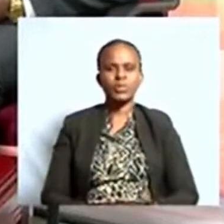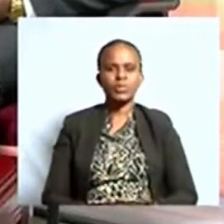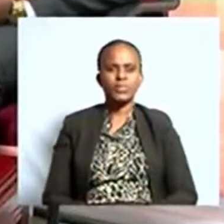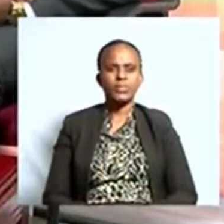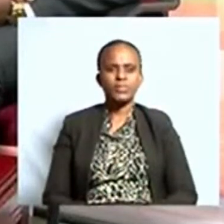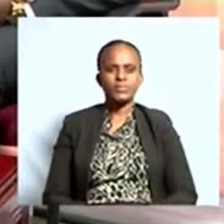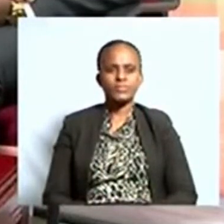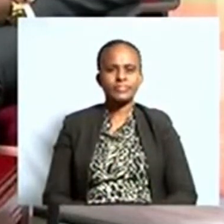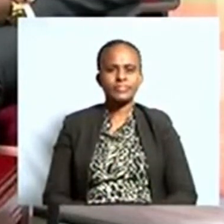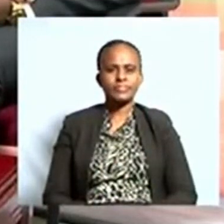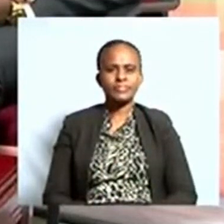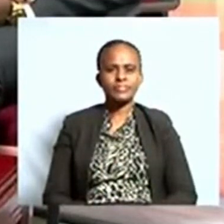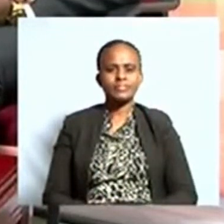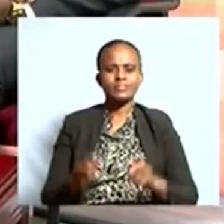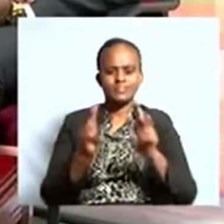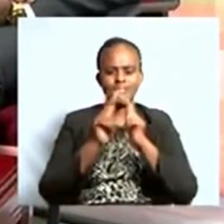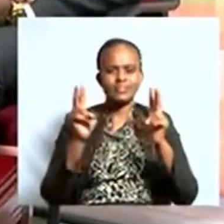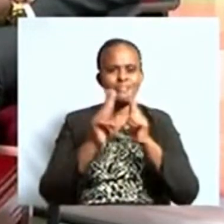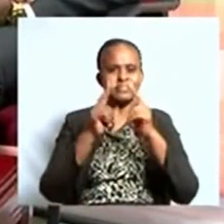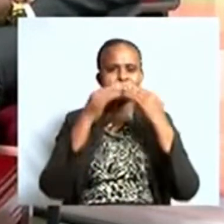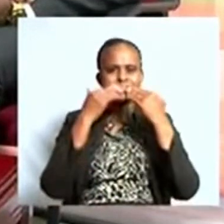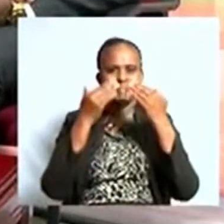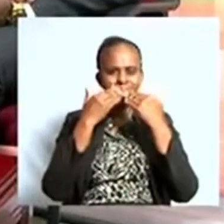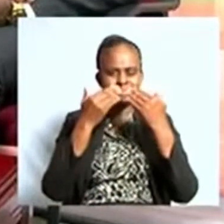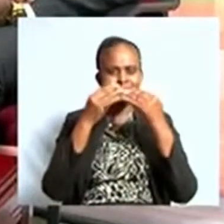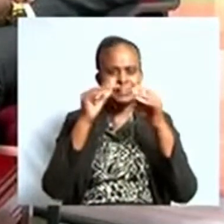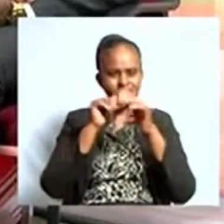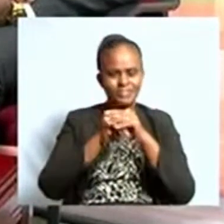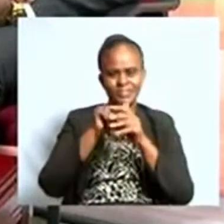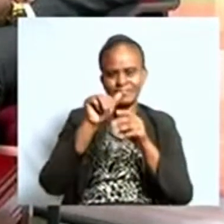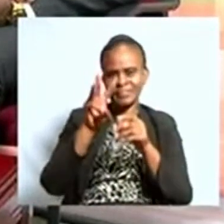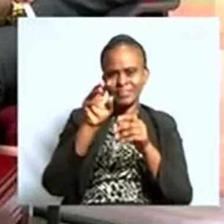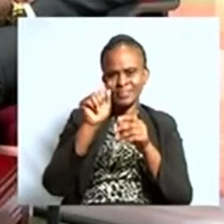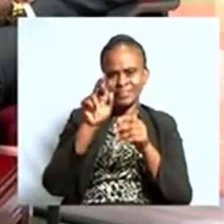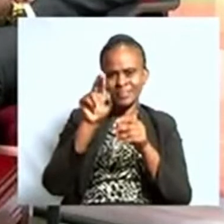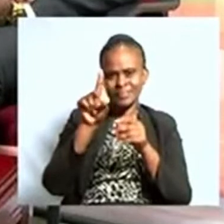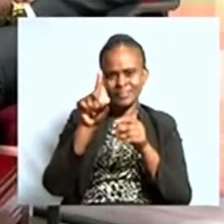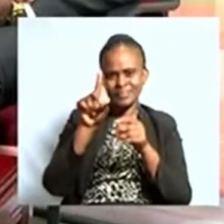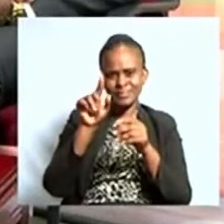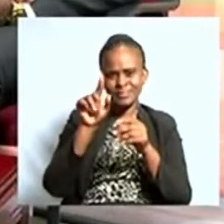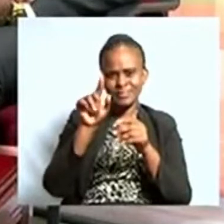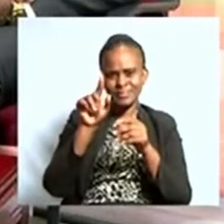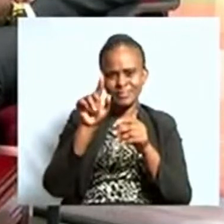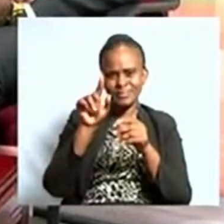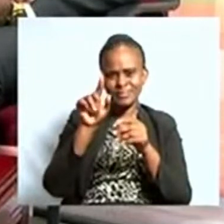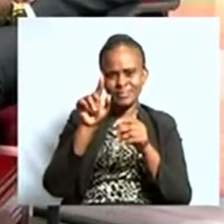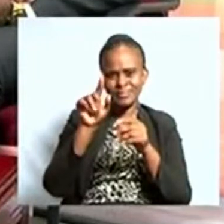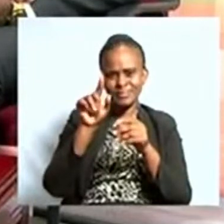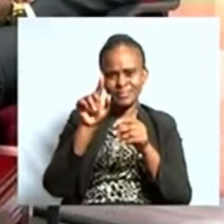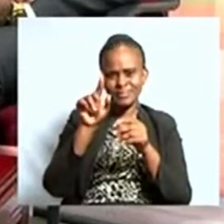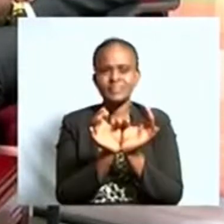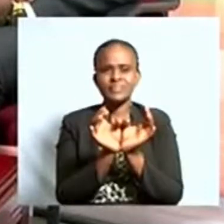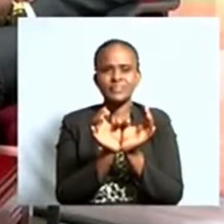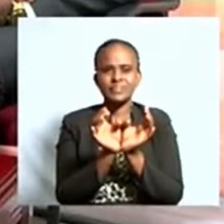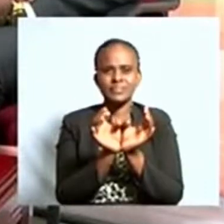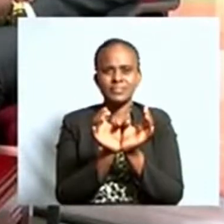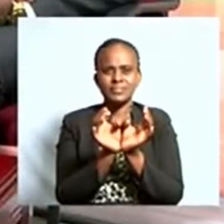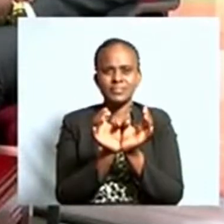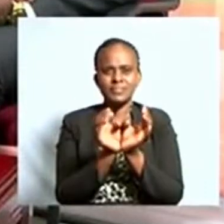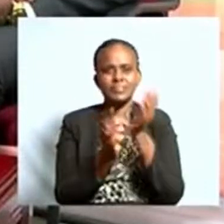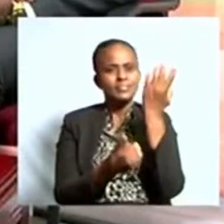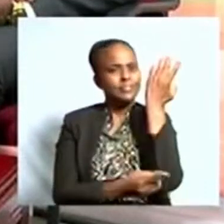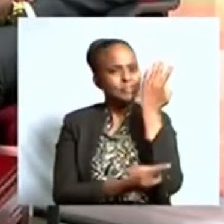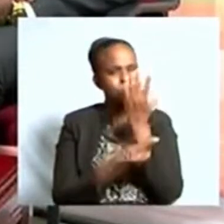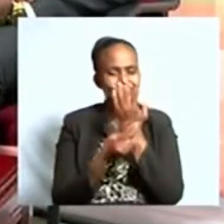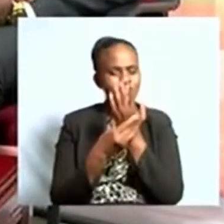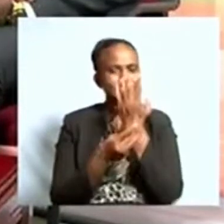Actually, we are very grateful on our ward and also Munali Munari constituency. The development